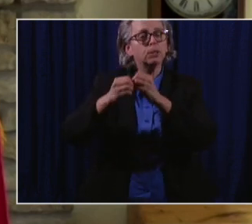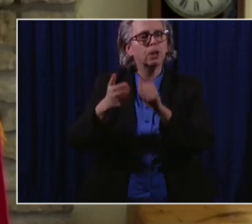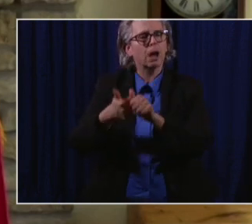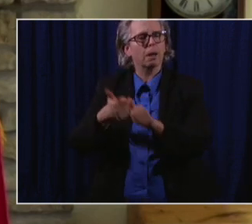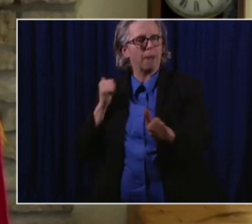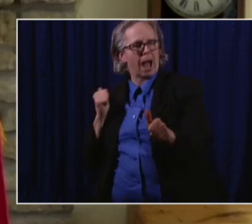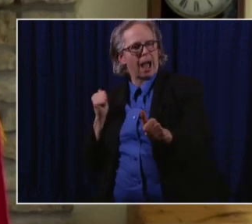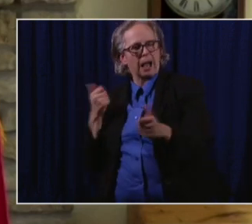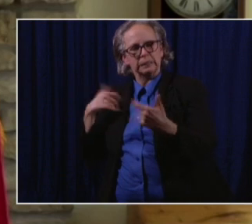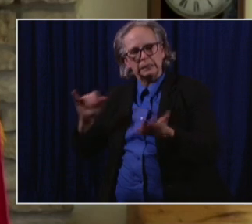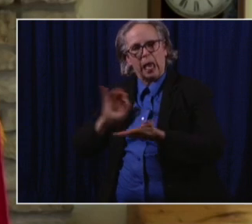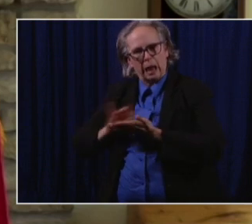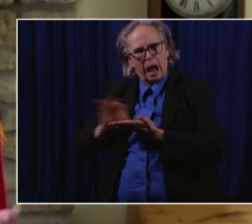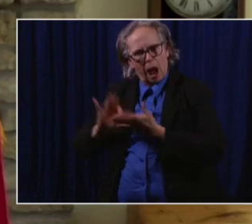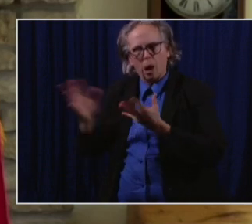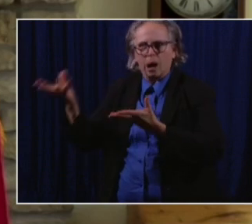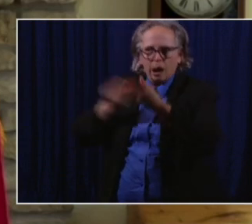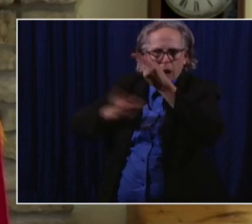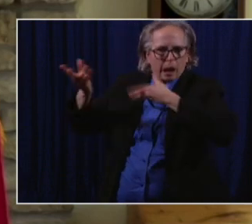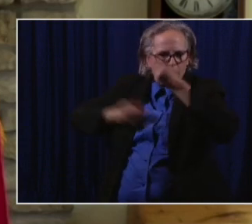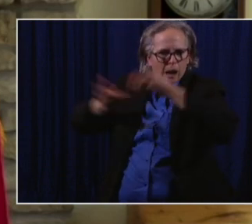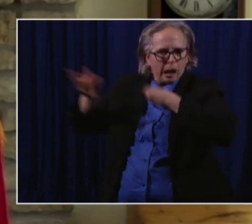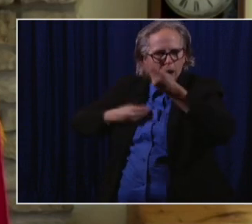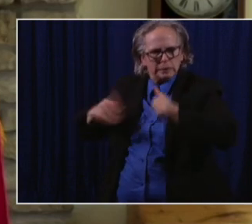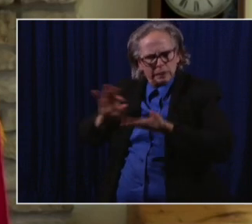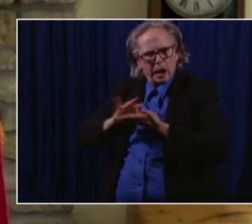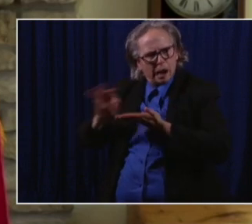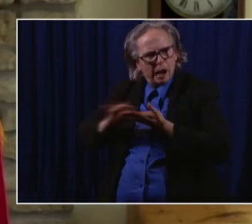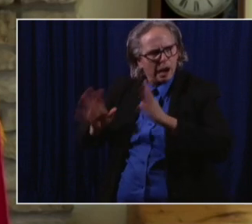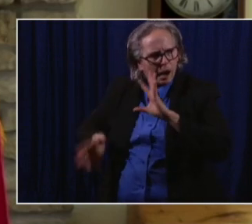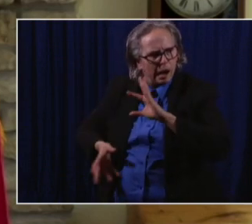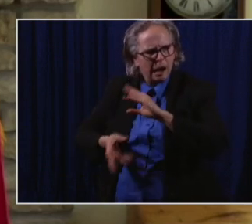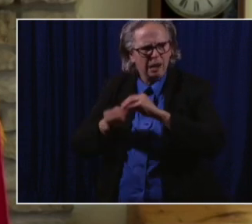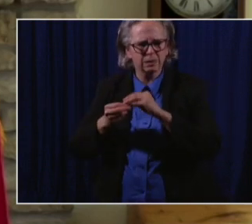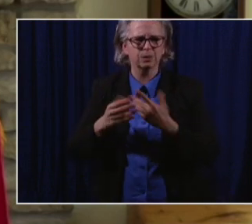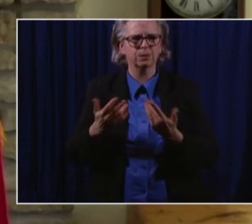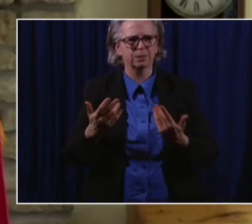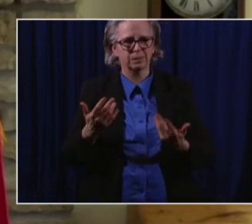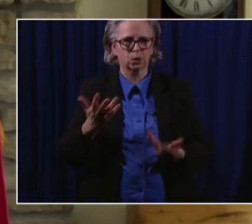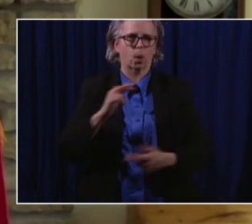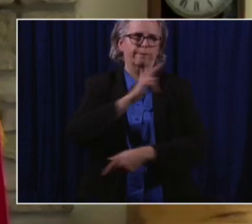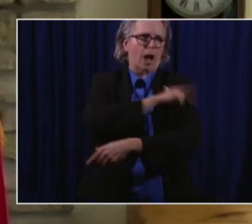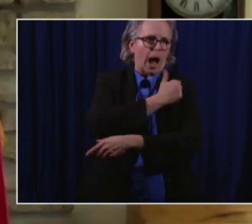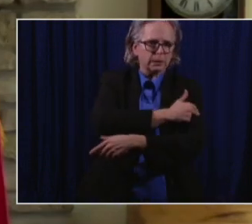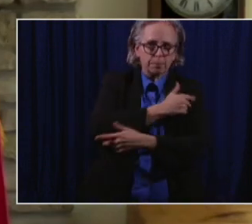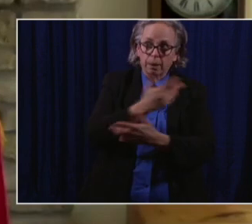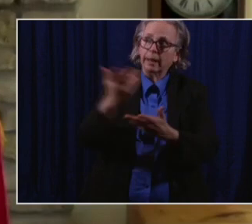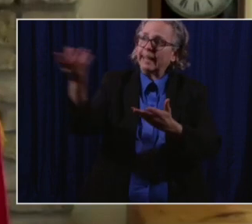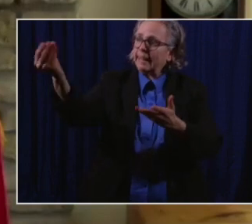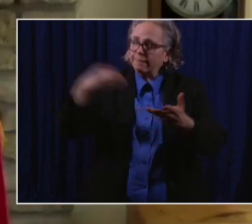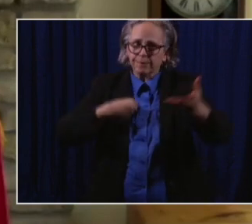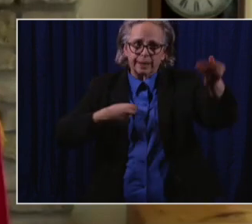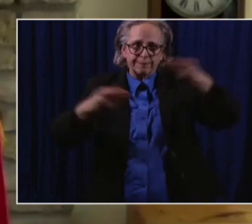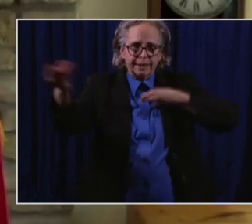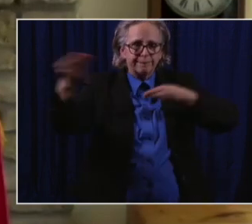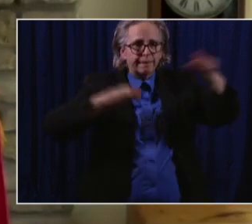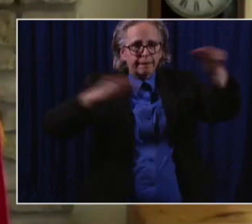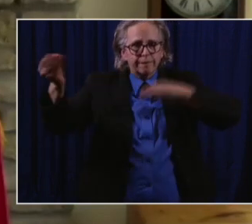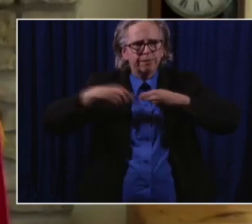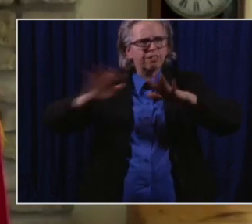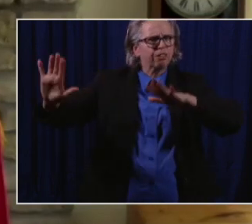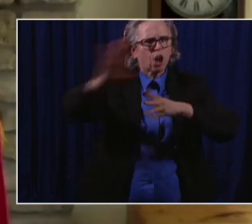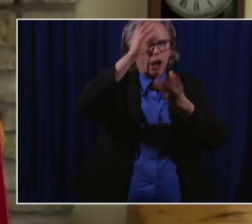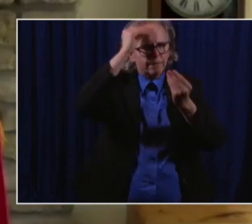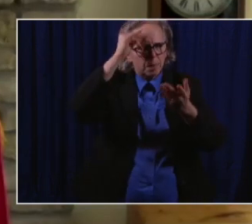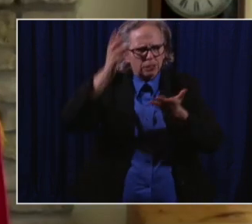folks in the hospital go to some hospital for something that they need particularly that kind